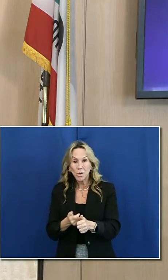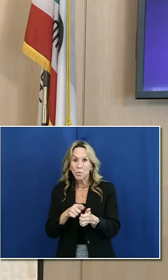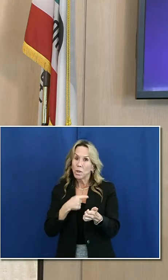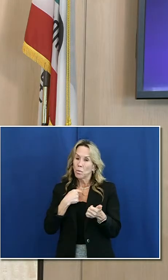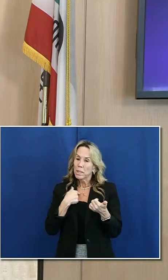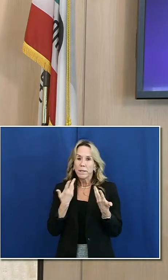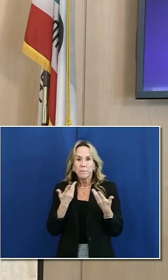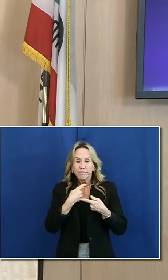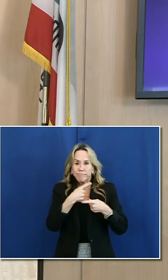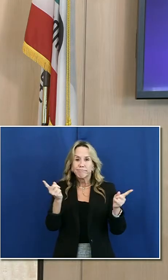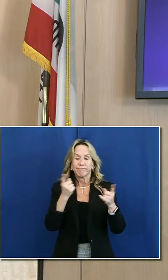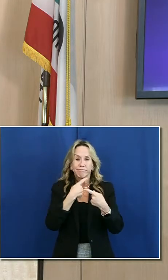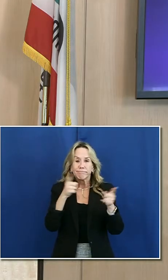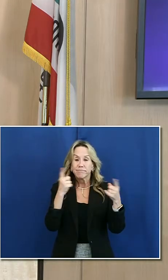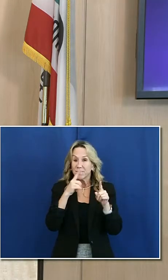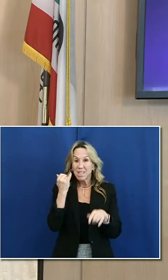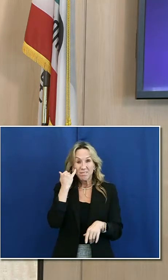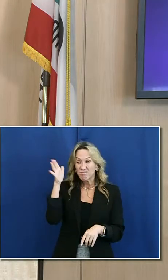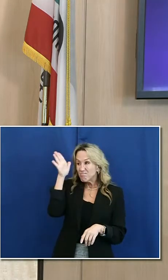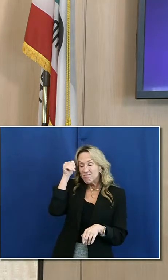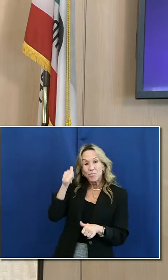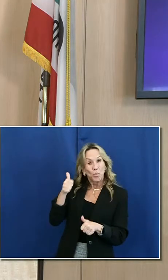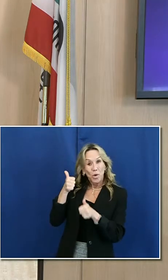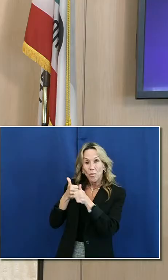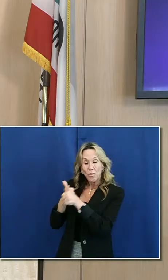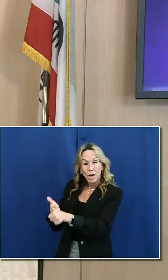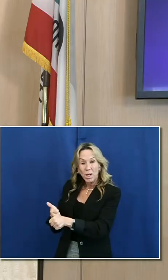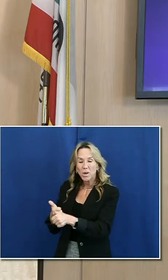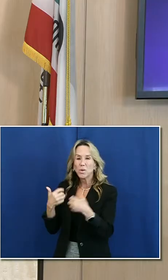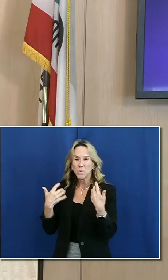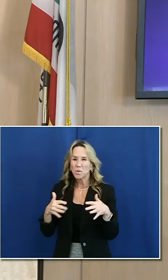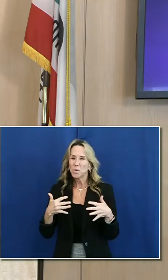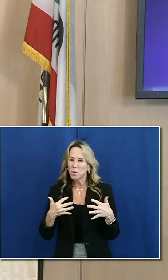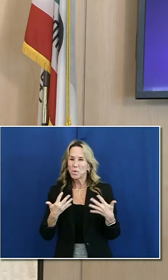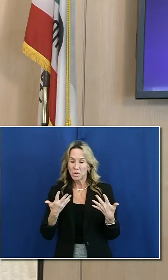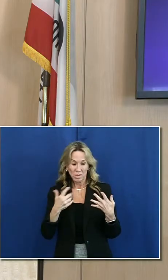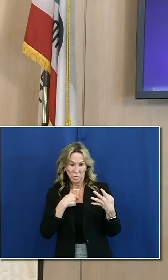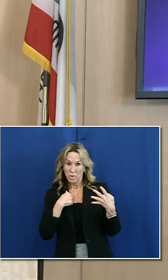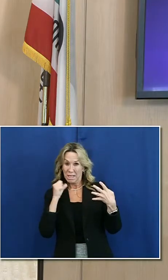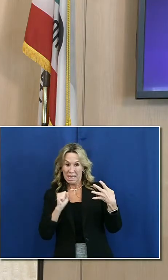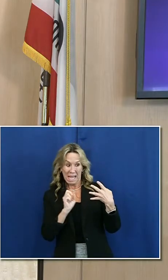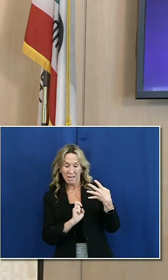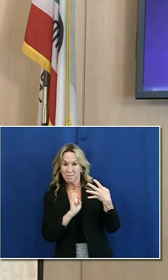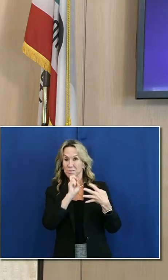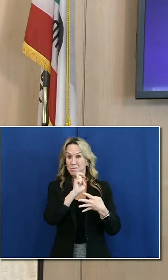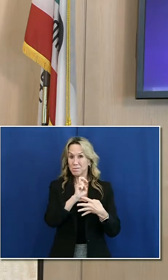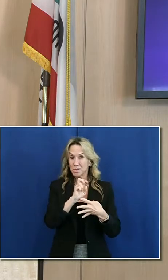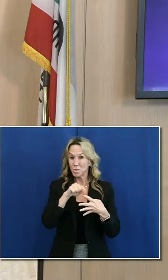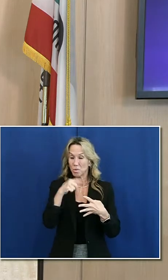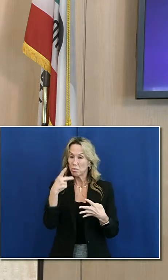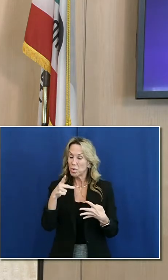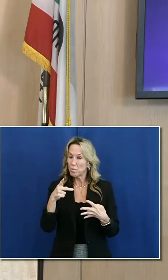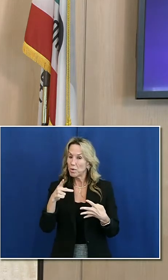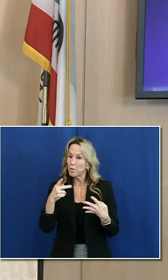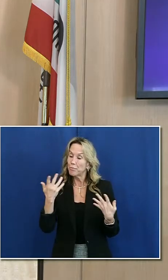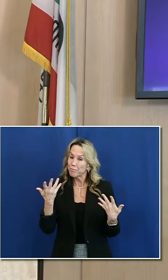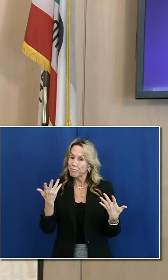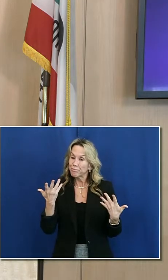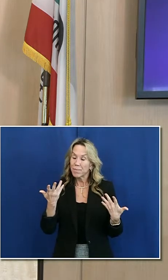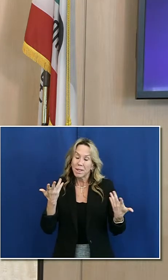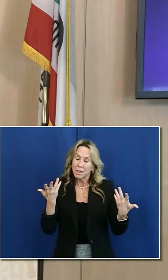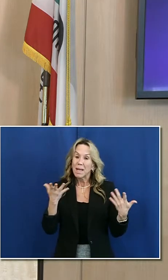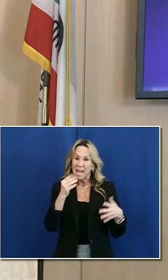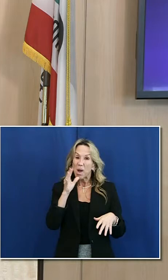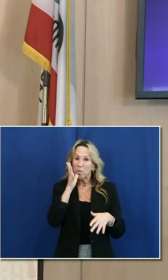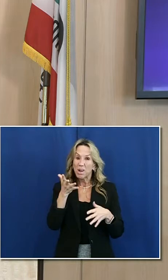continue to share with you, the greater chances are that we will advance to Tier 1, which is the purple tier, and